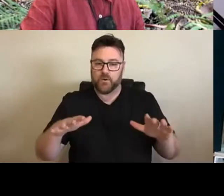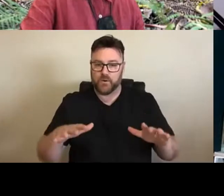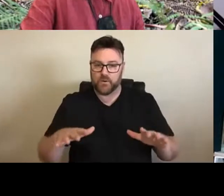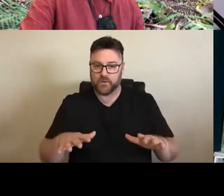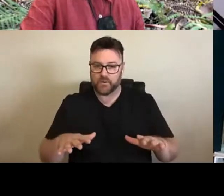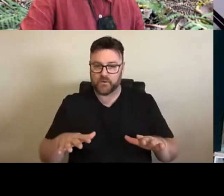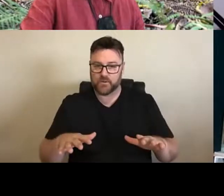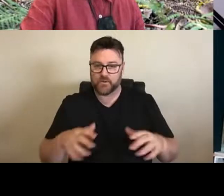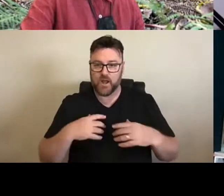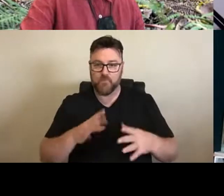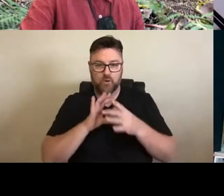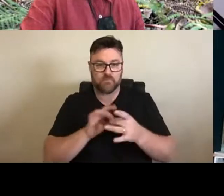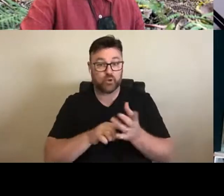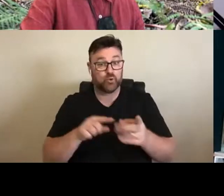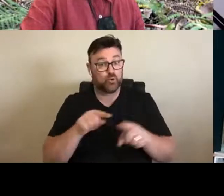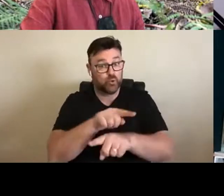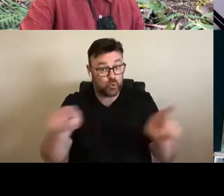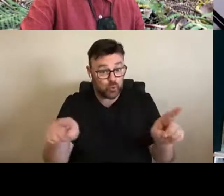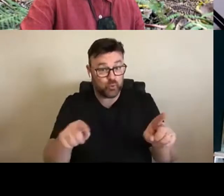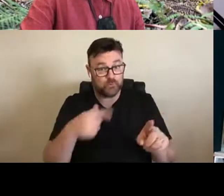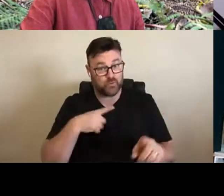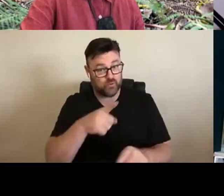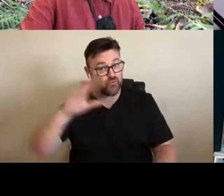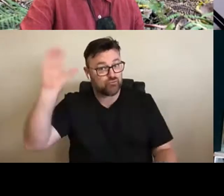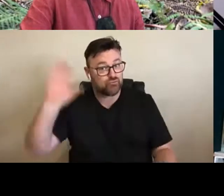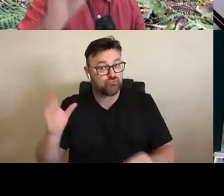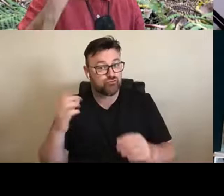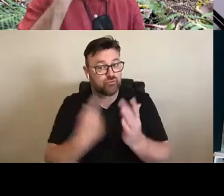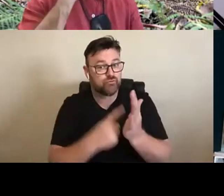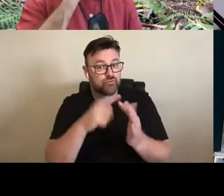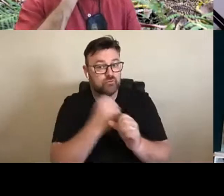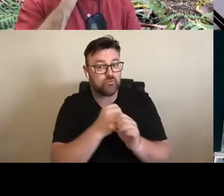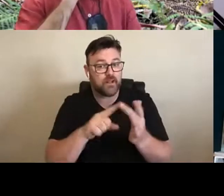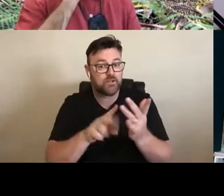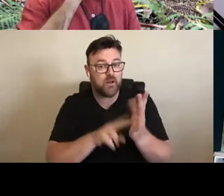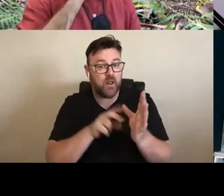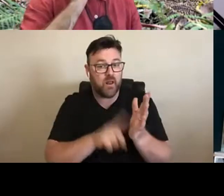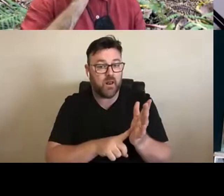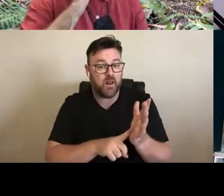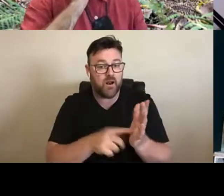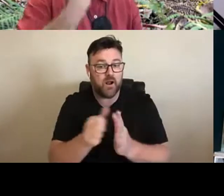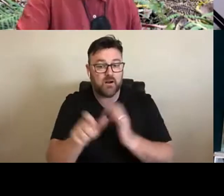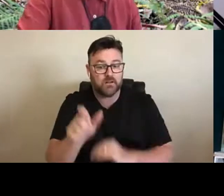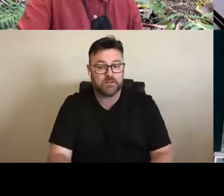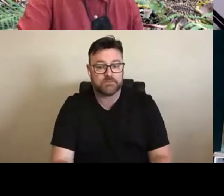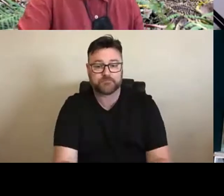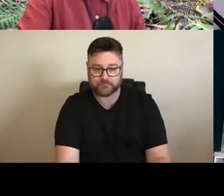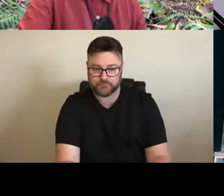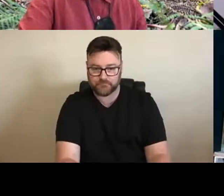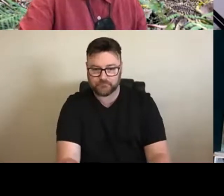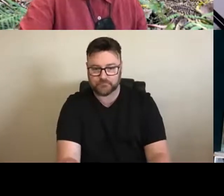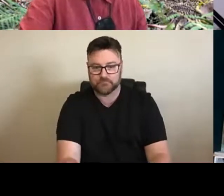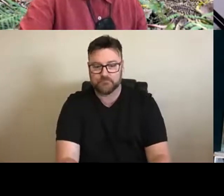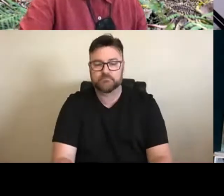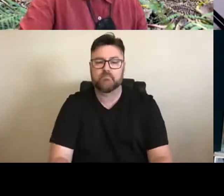to you as regional artists? I find that a really difficult question to